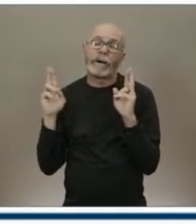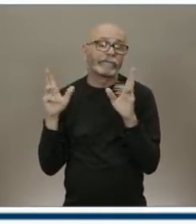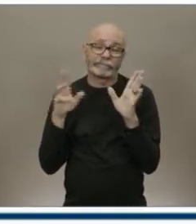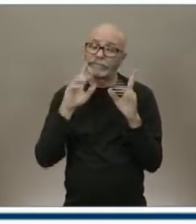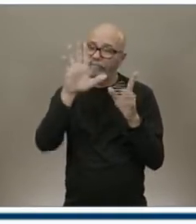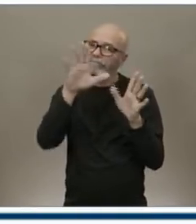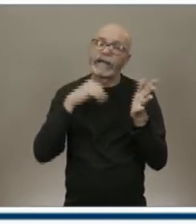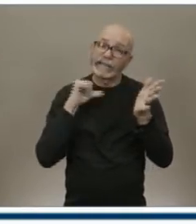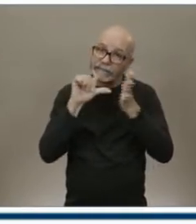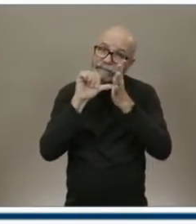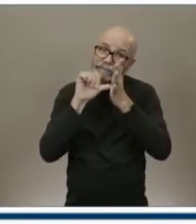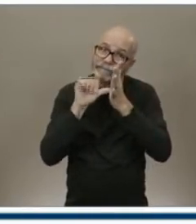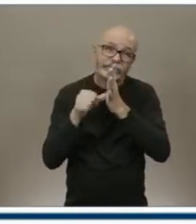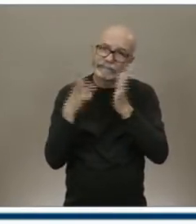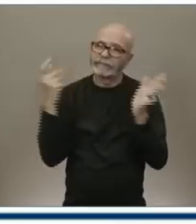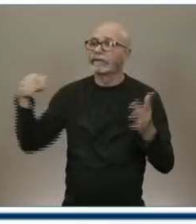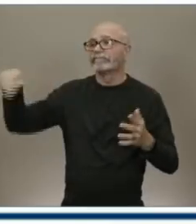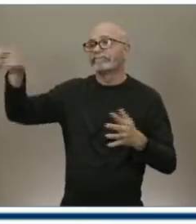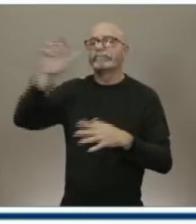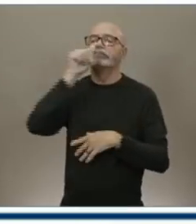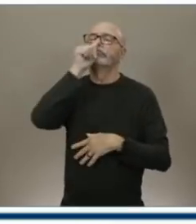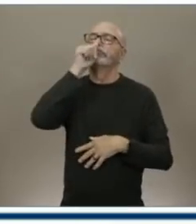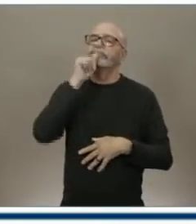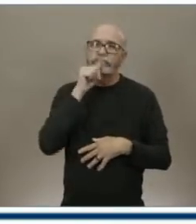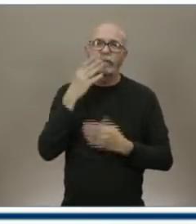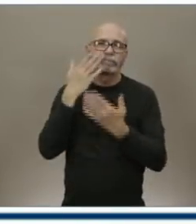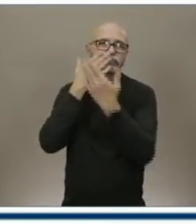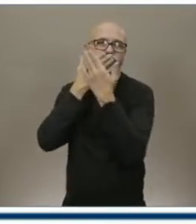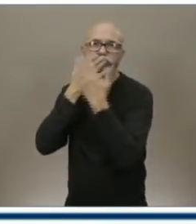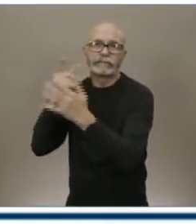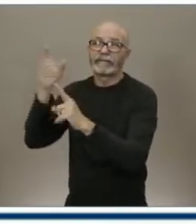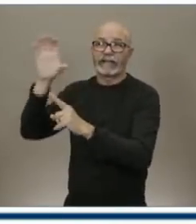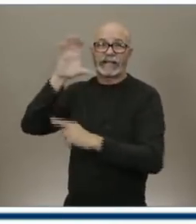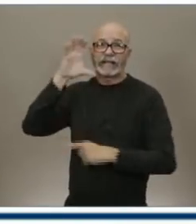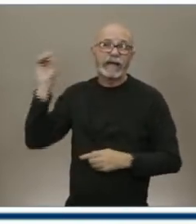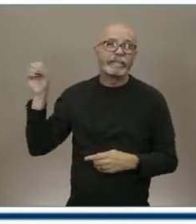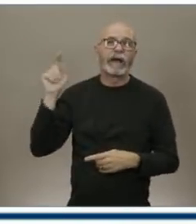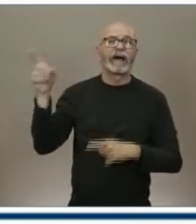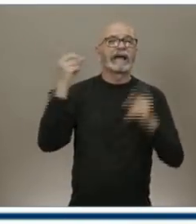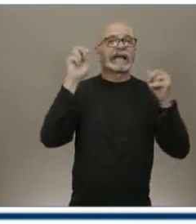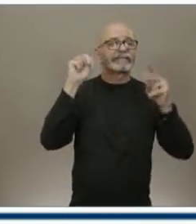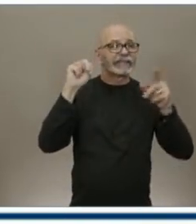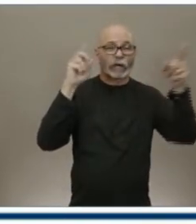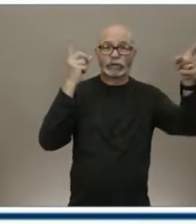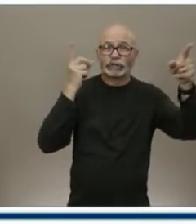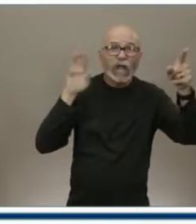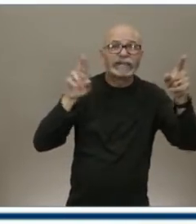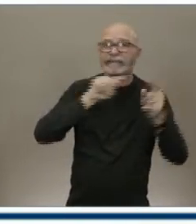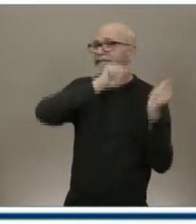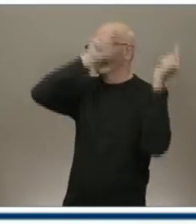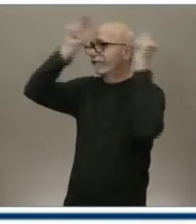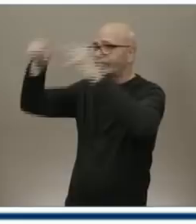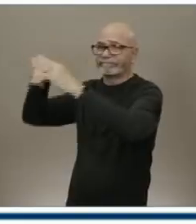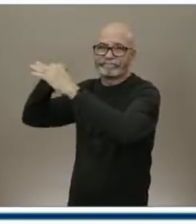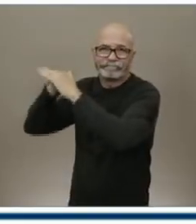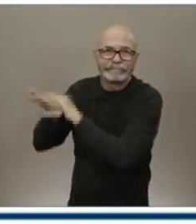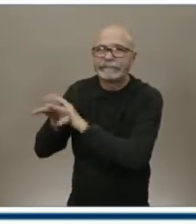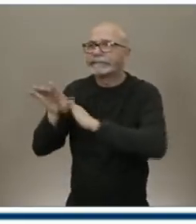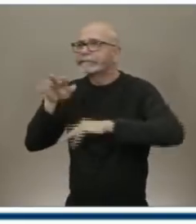the company itself. Dr. Strang's people who have been down in the valley in public health talked about this company, took tremendous